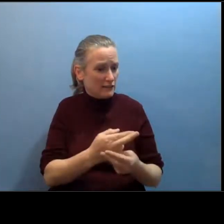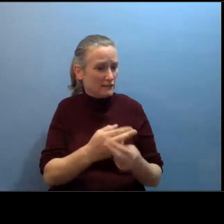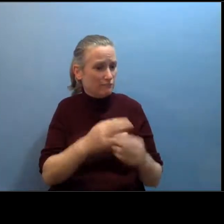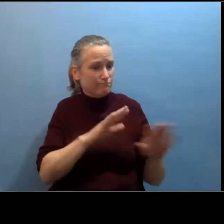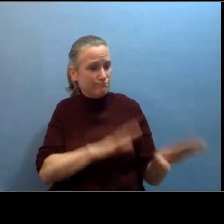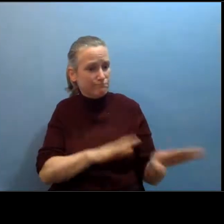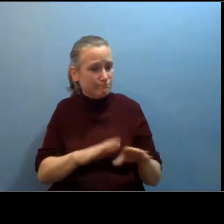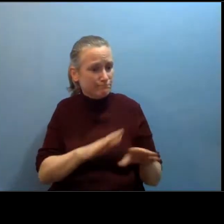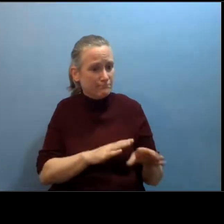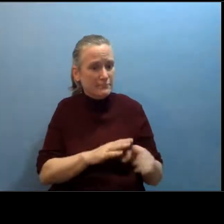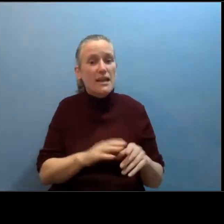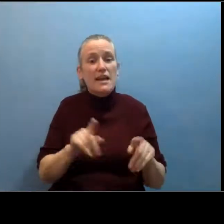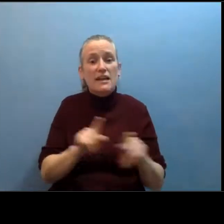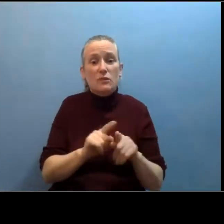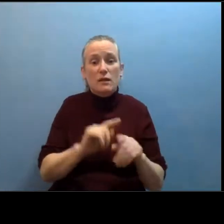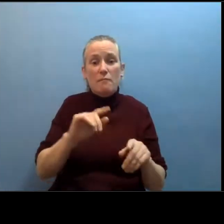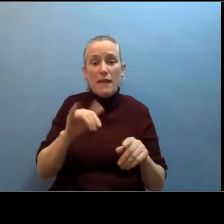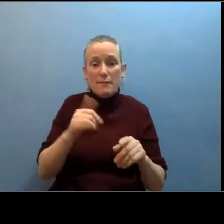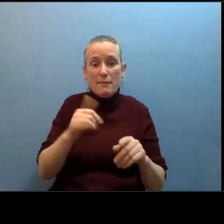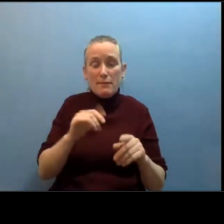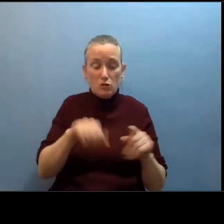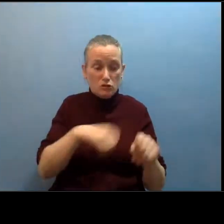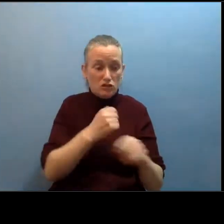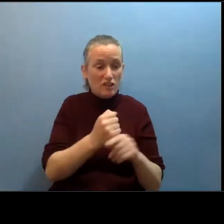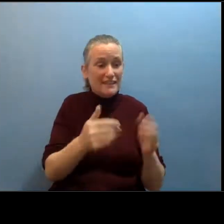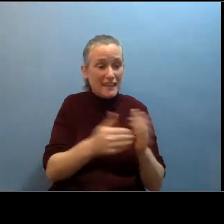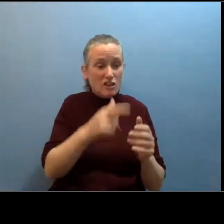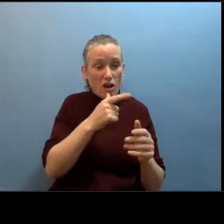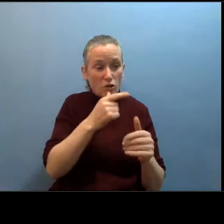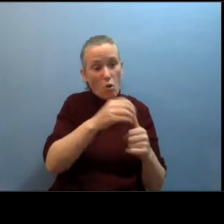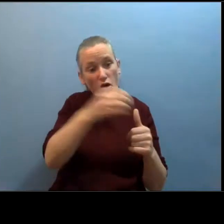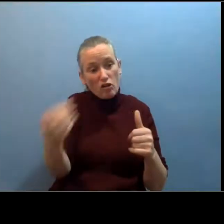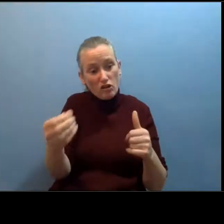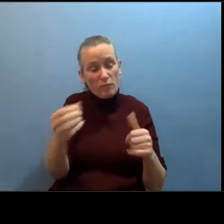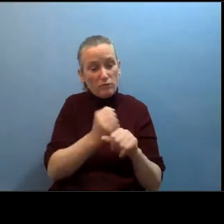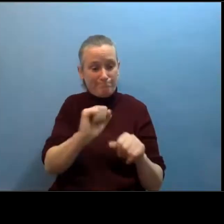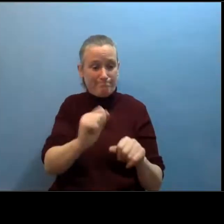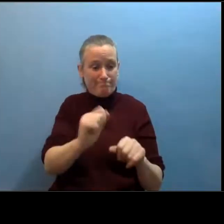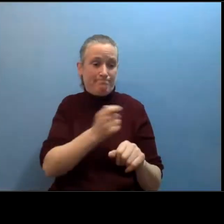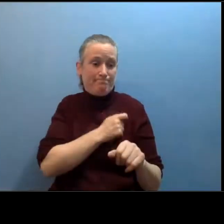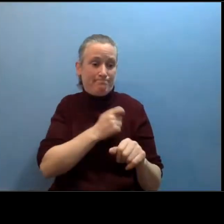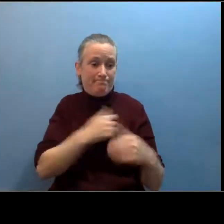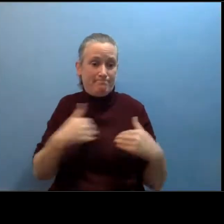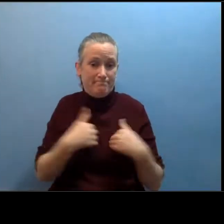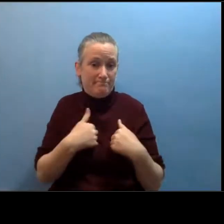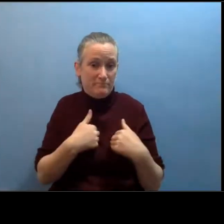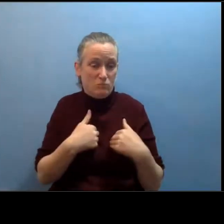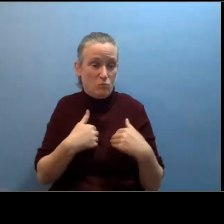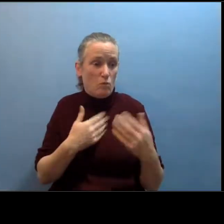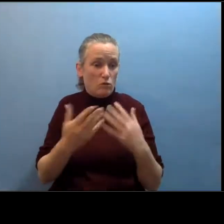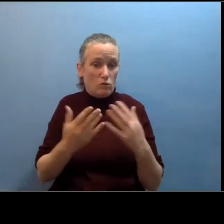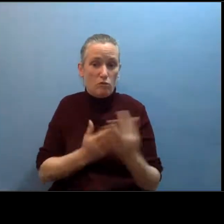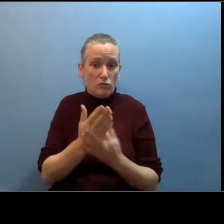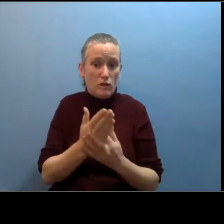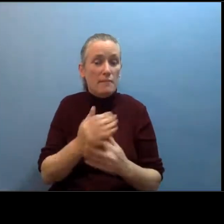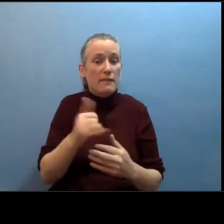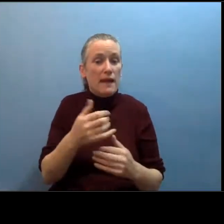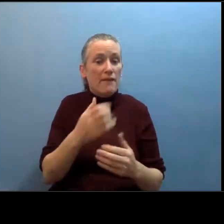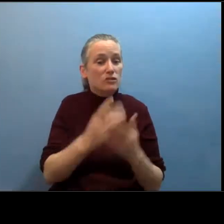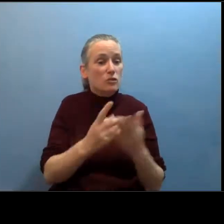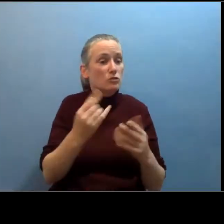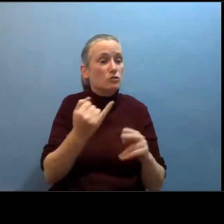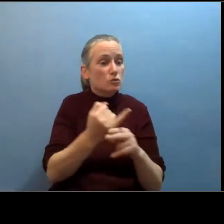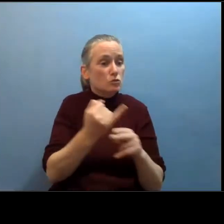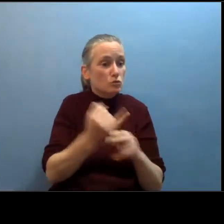maybe that your son is speaking to somebody, hopefully, about the anxiety or about what they're going through. They could have somebody in school that they're speaking to,